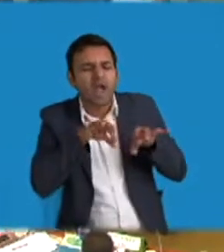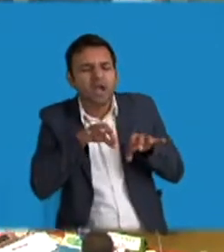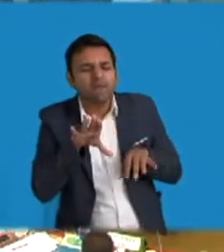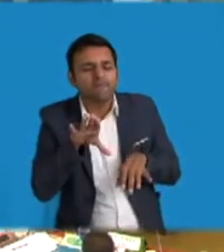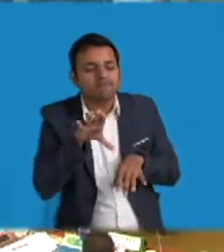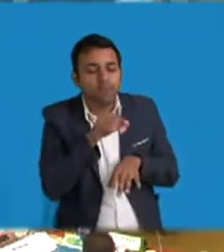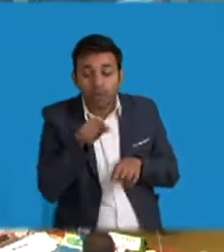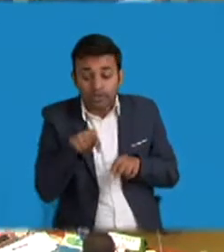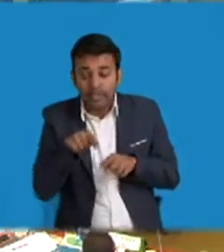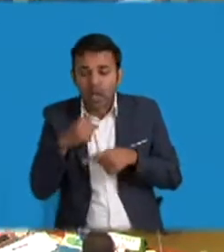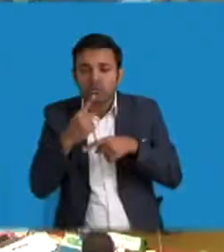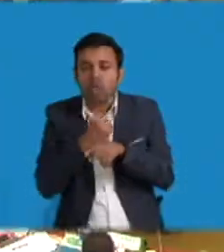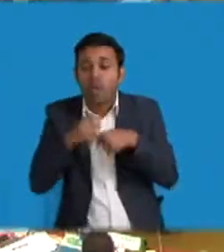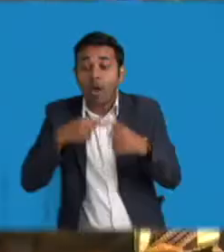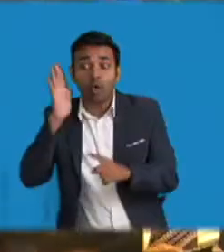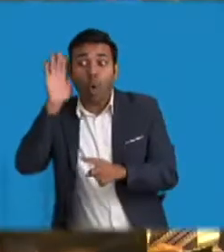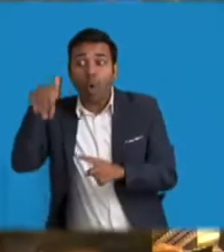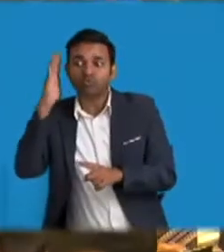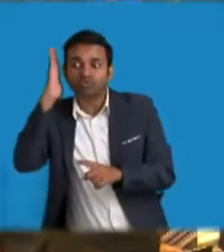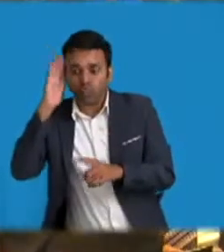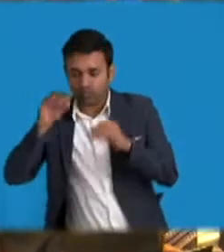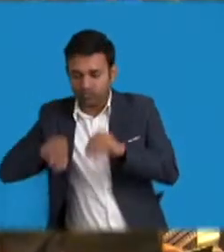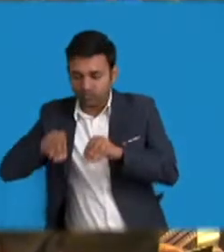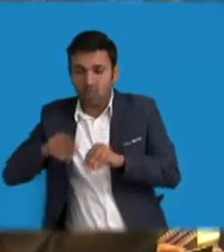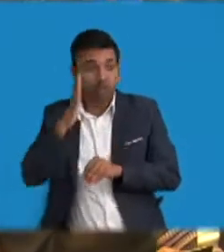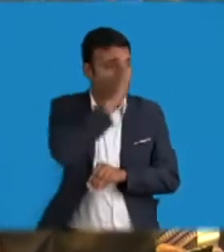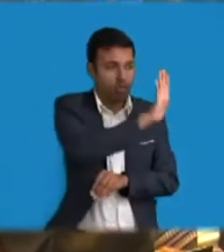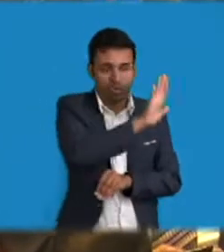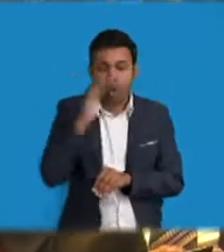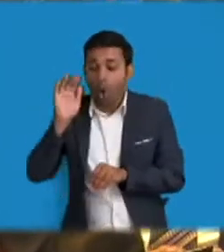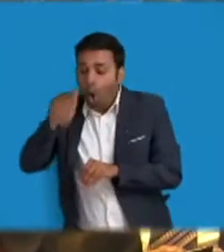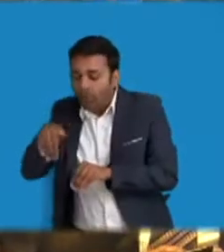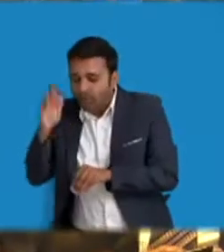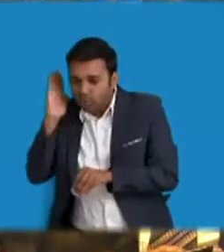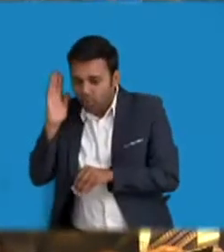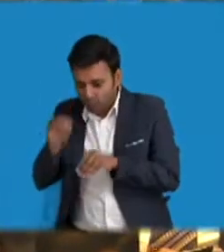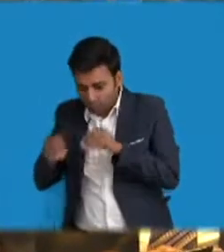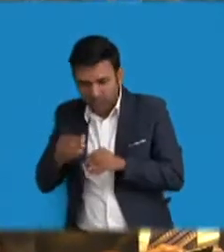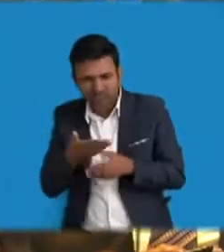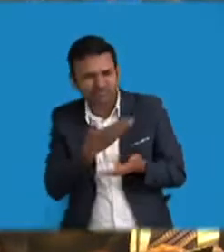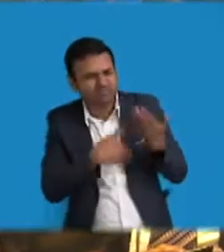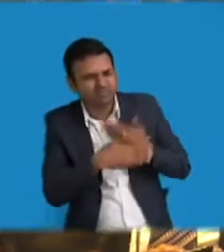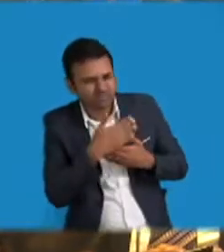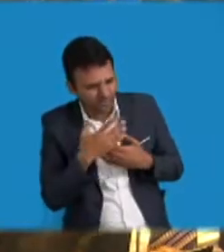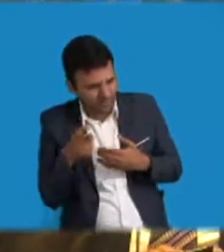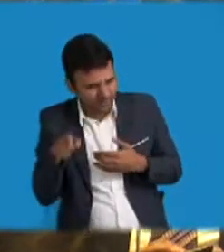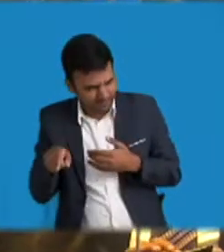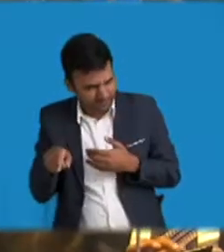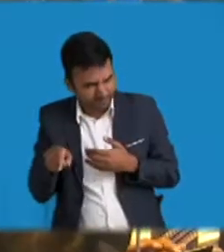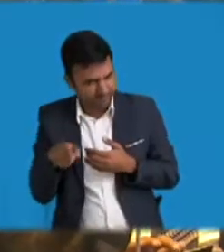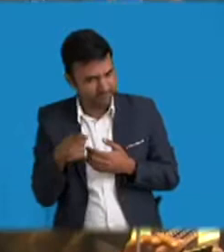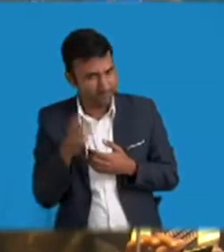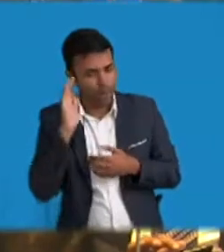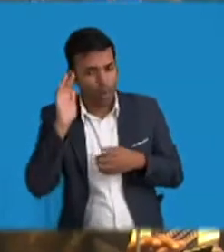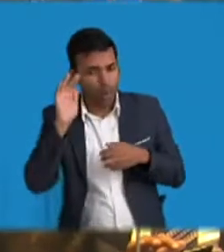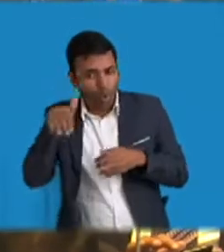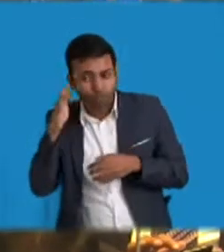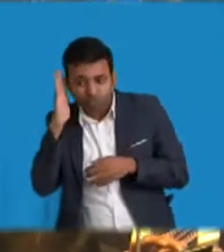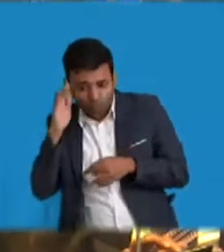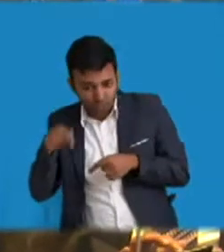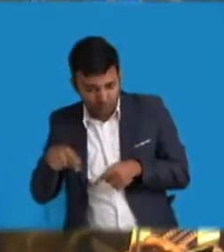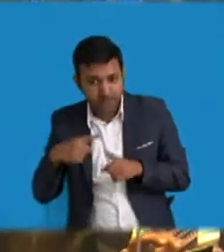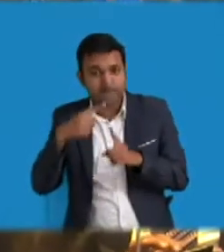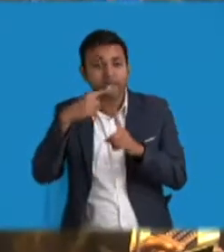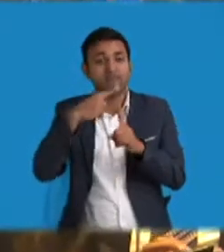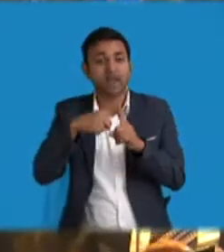providing homeschooling program to these affected students and provide them with online gadgets so they can do their classroom activities from